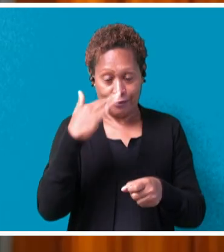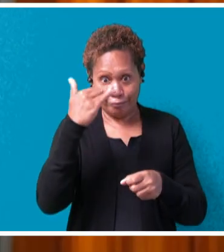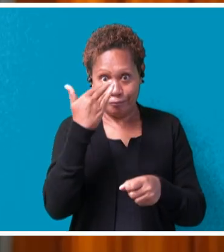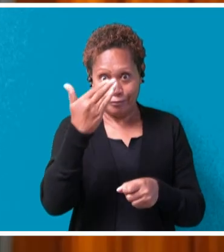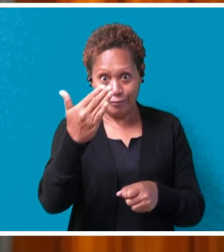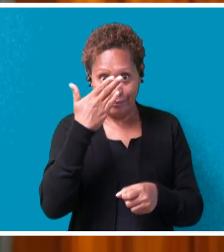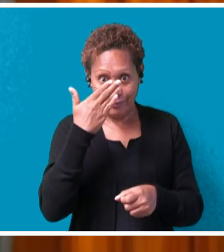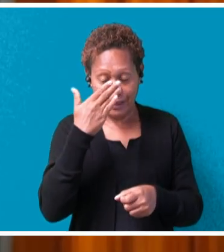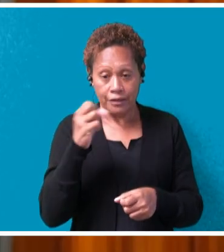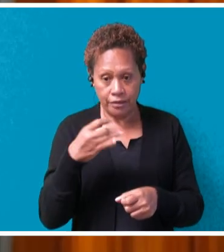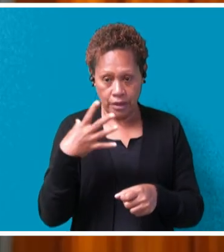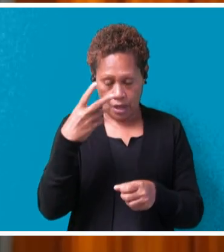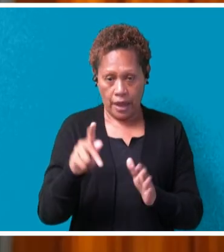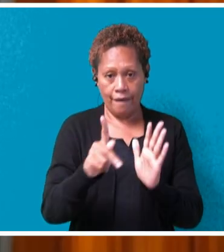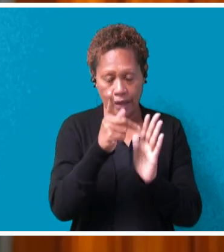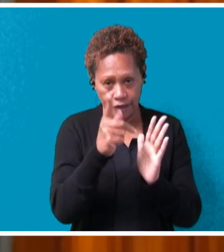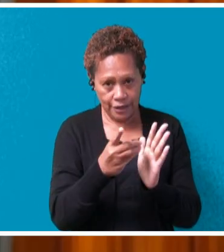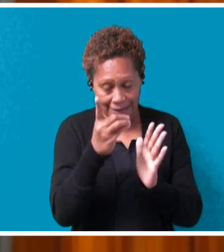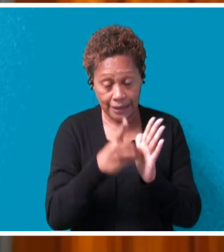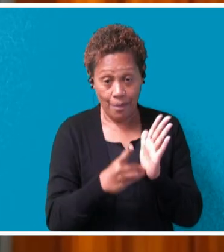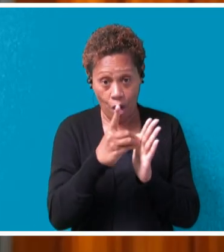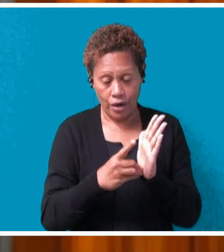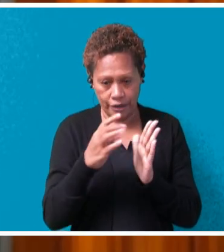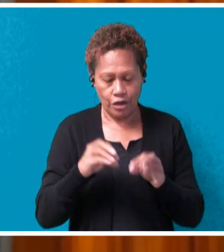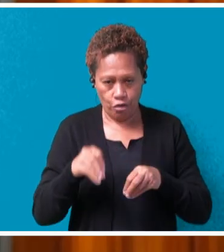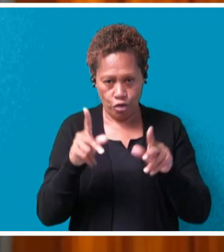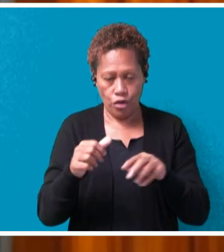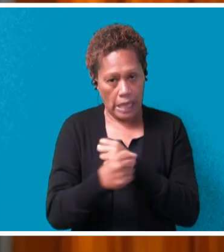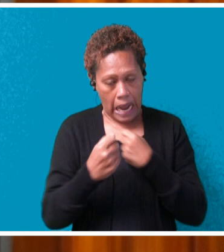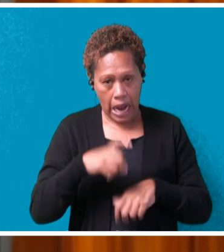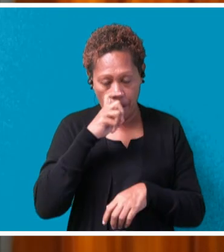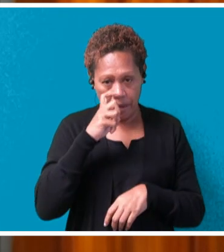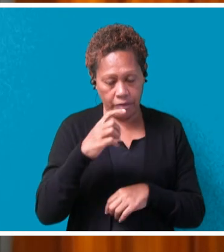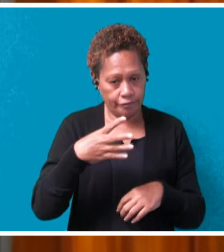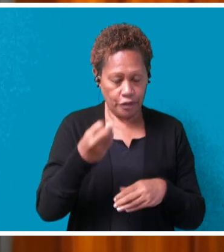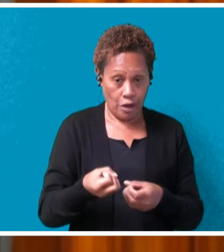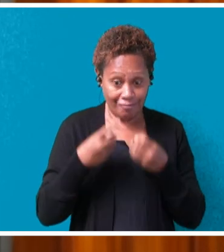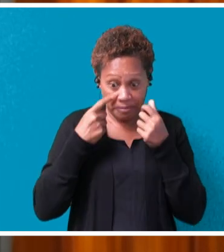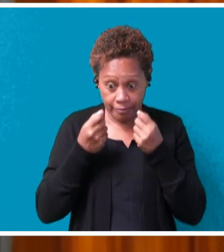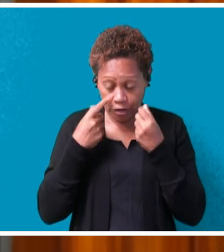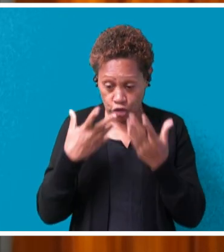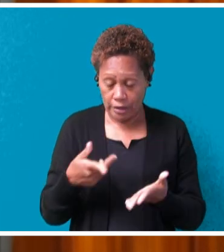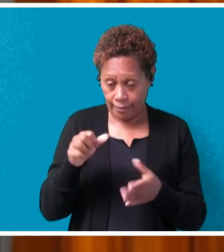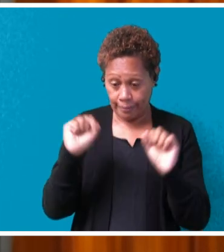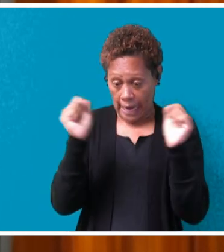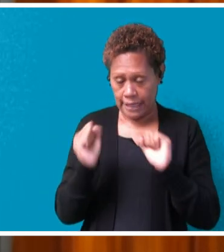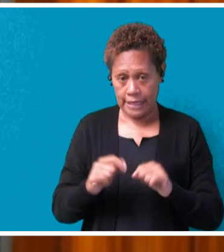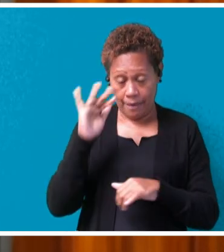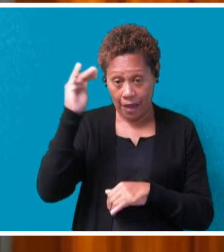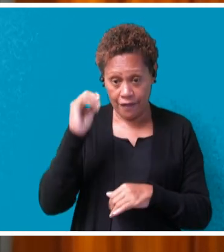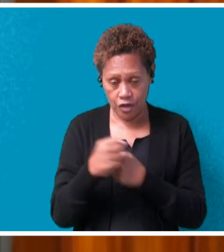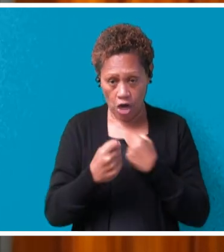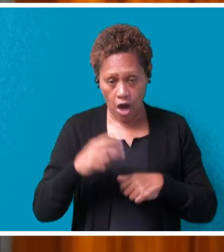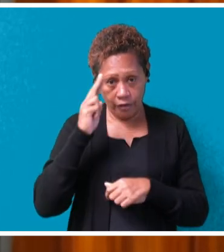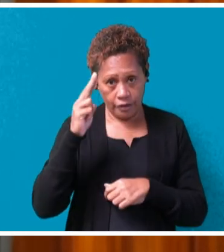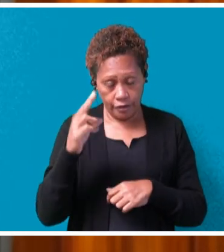of our democracy. They are an opportunity for our people to express their will, to shape the future of our nation, and to renew the foundation